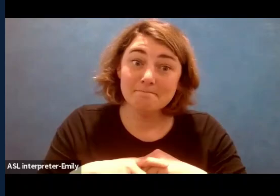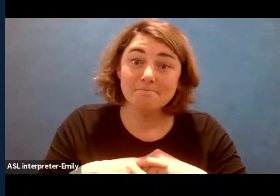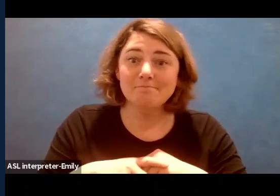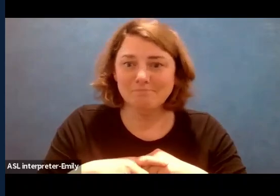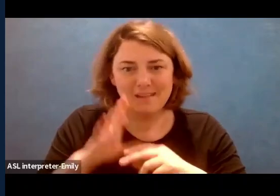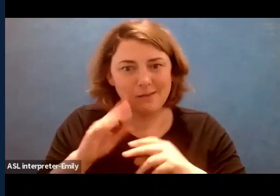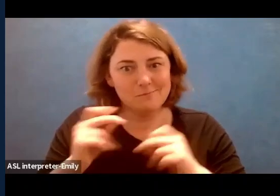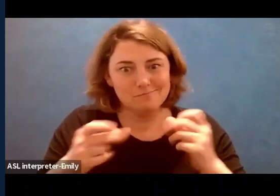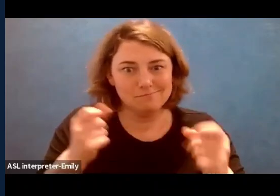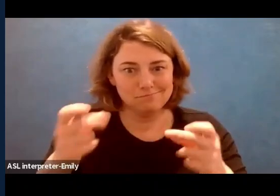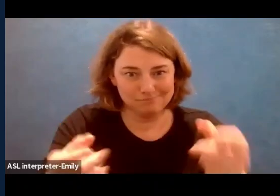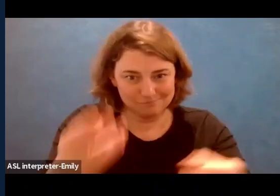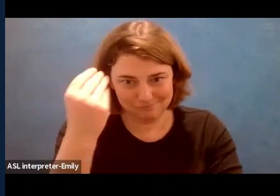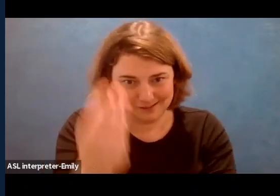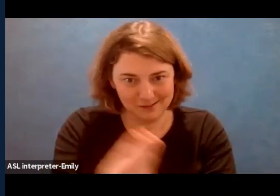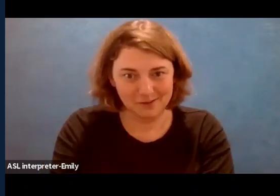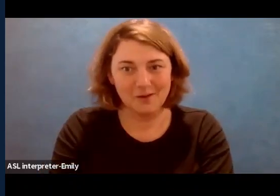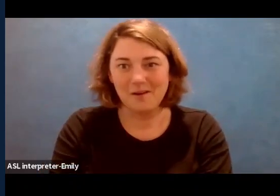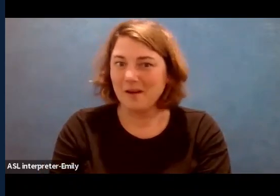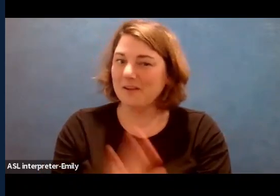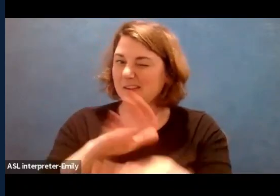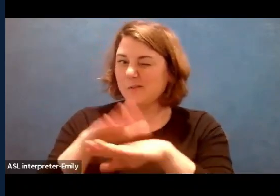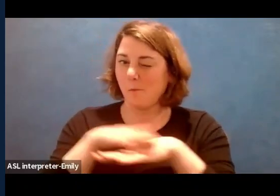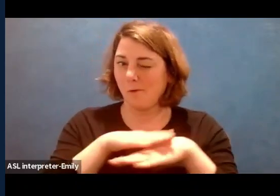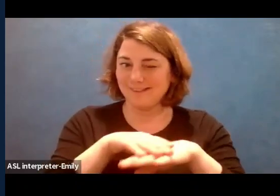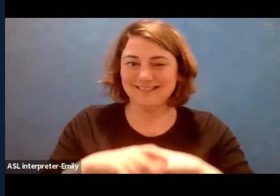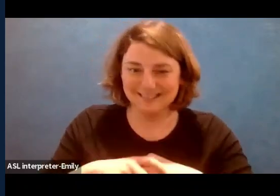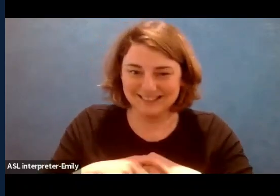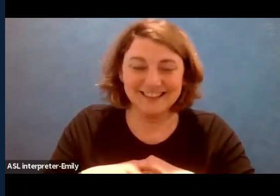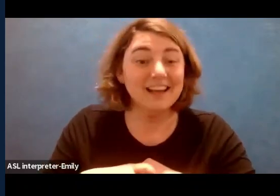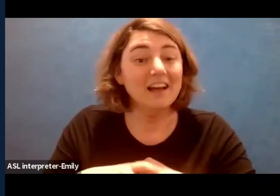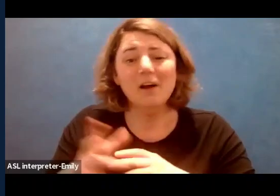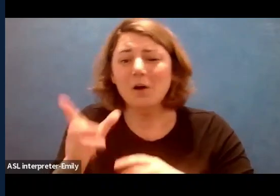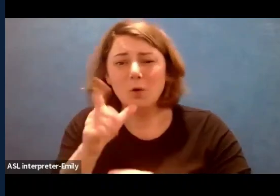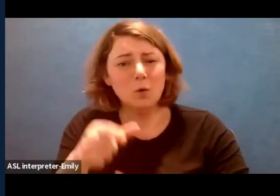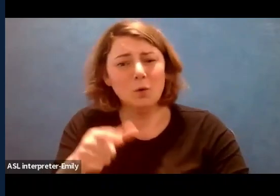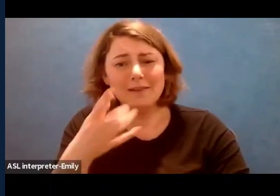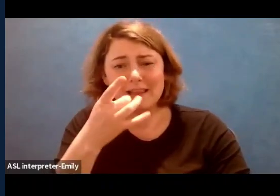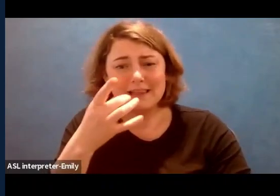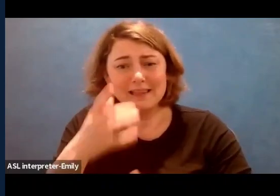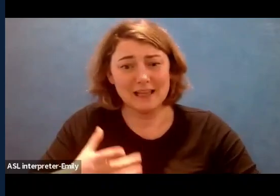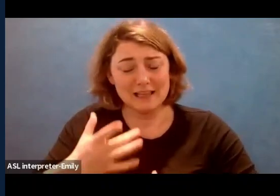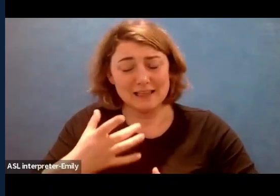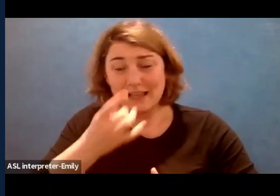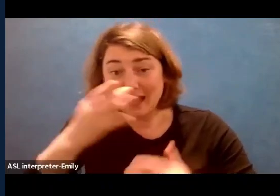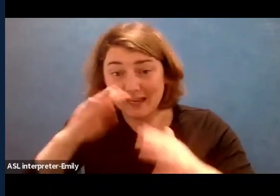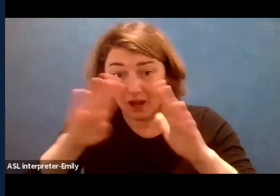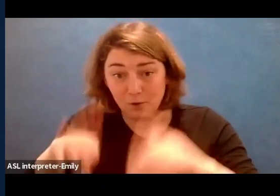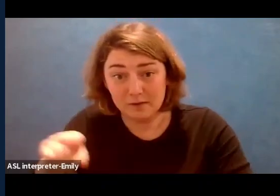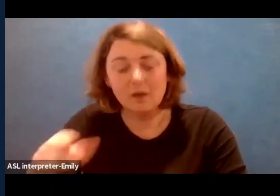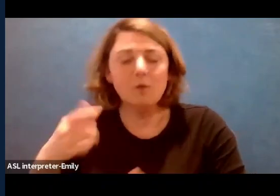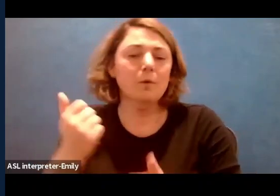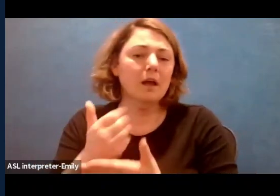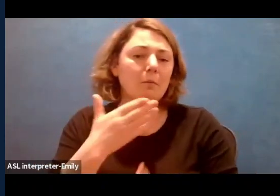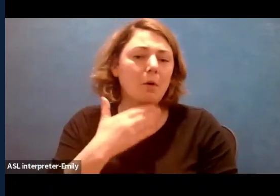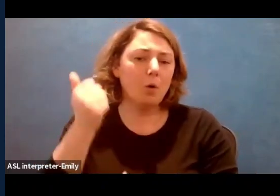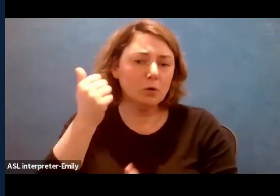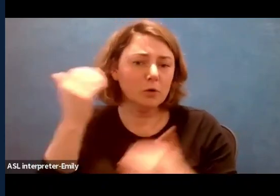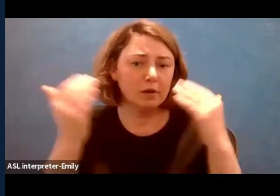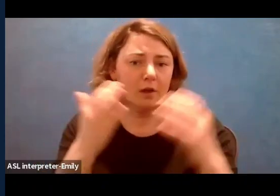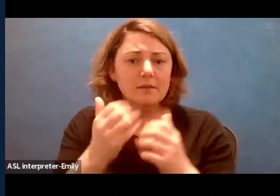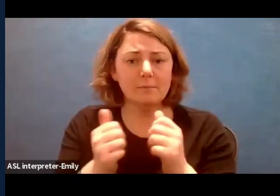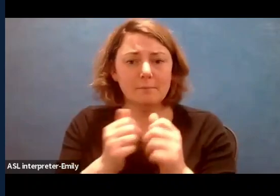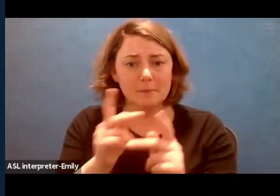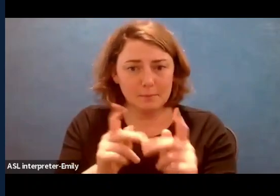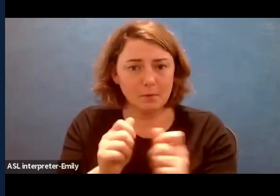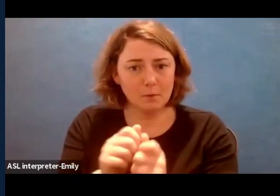I'm going to go through these kind of quickly, just as a warning. So who is the Lighthouse? We help older adults and people with